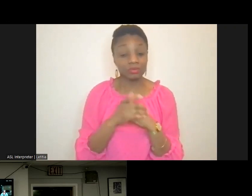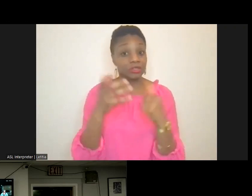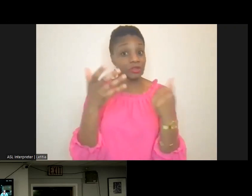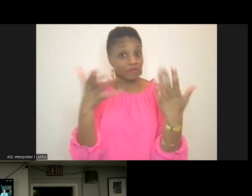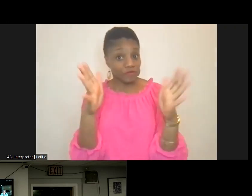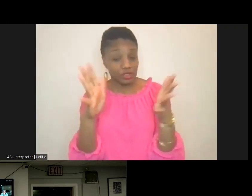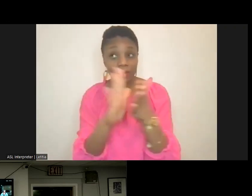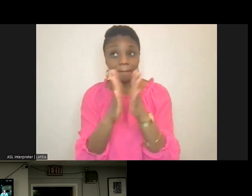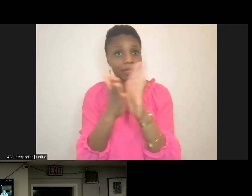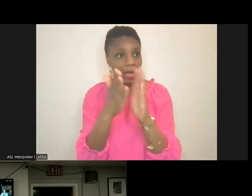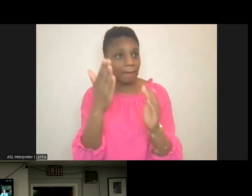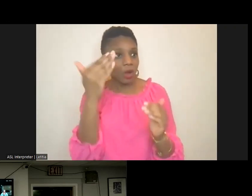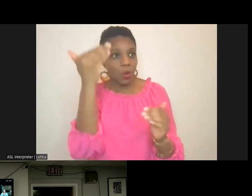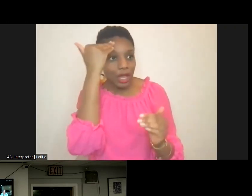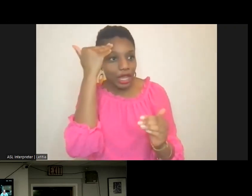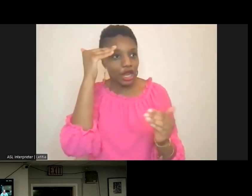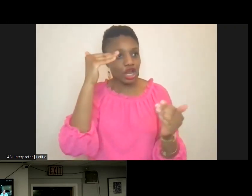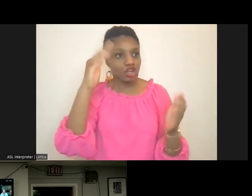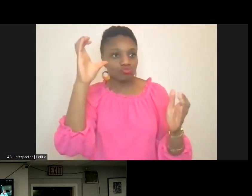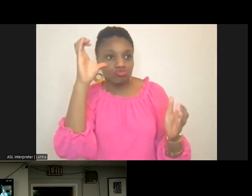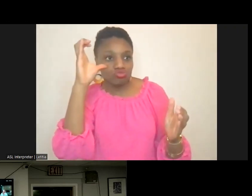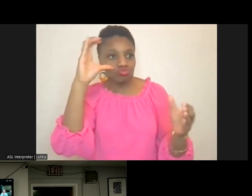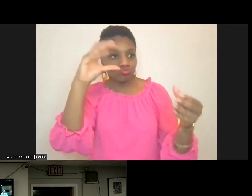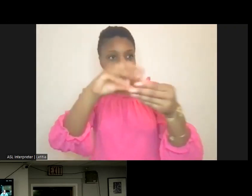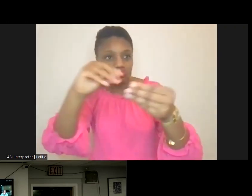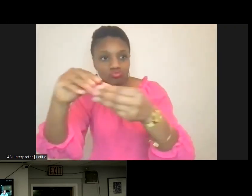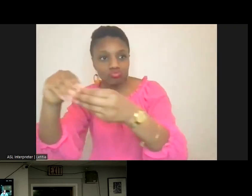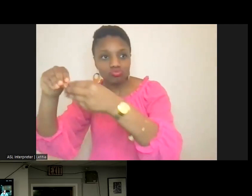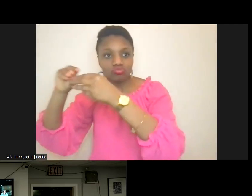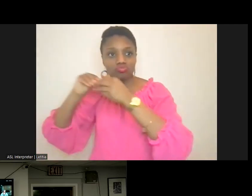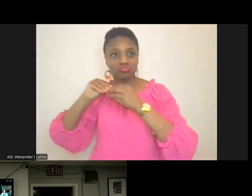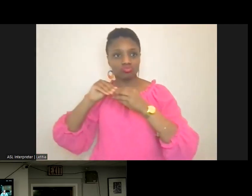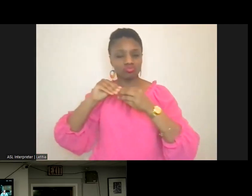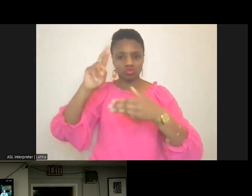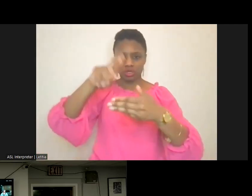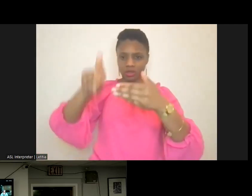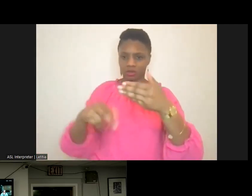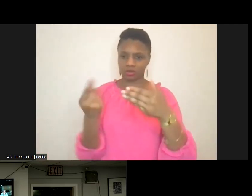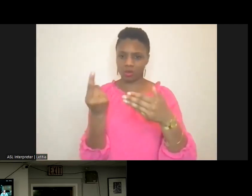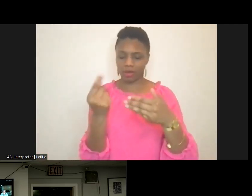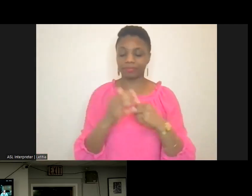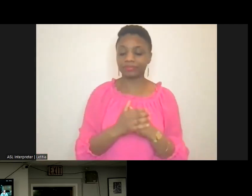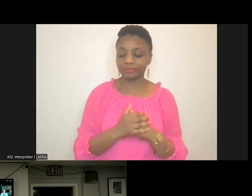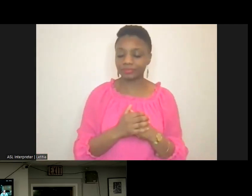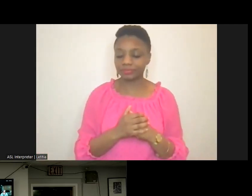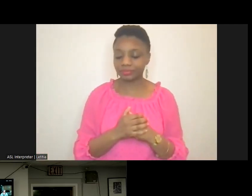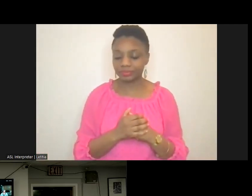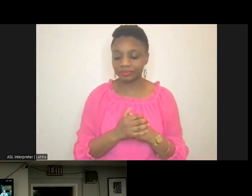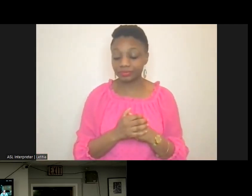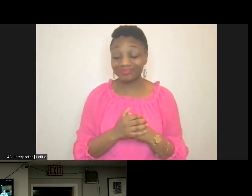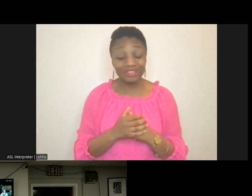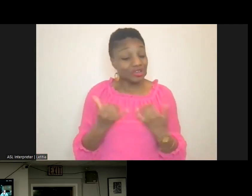after you've had the listening sessions. And you know, out here in Gardner, we're facing a